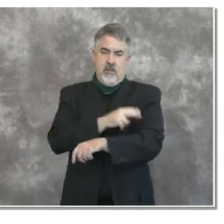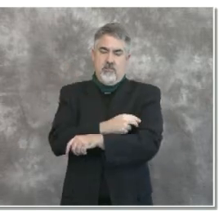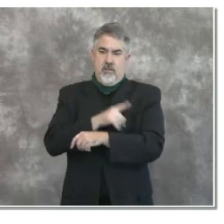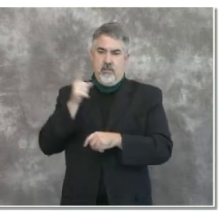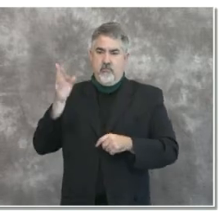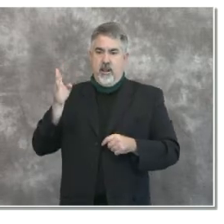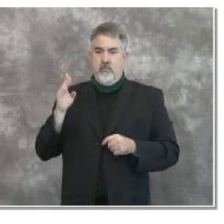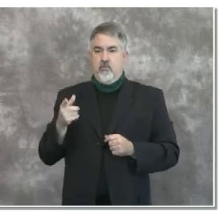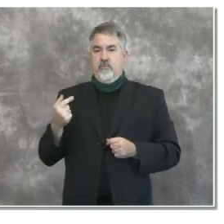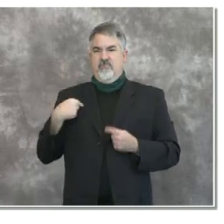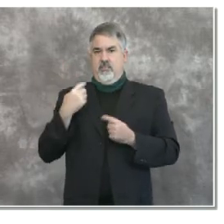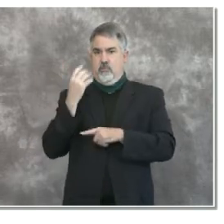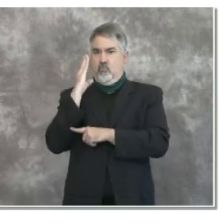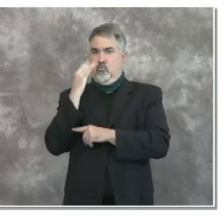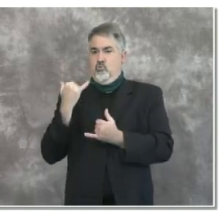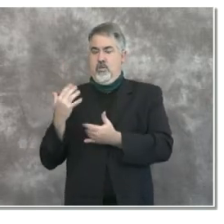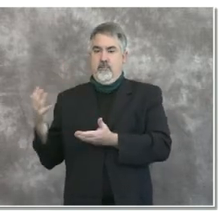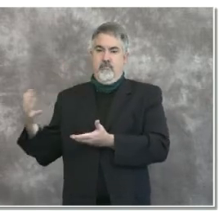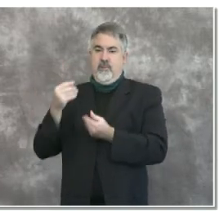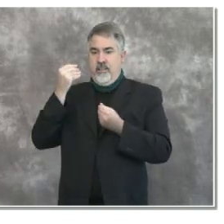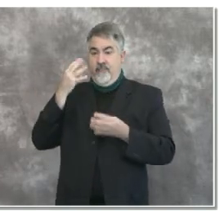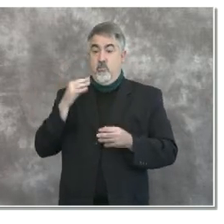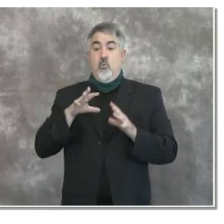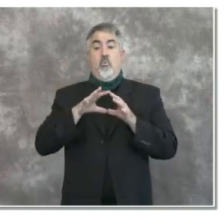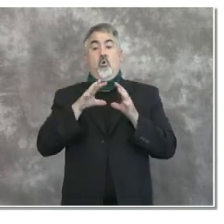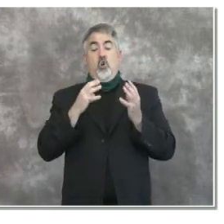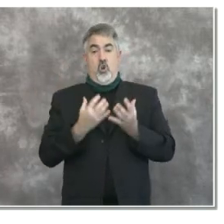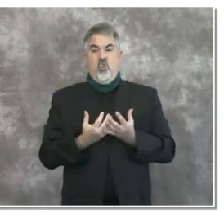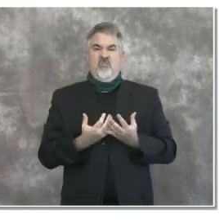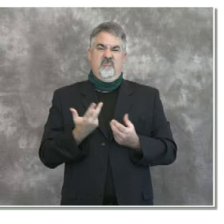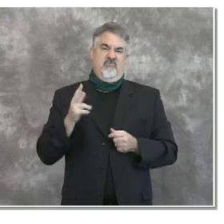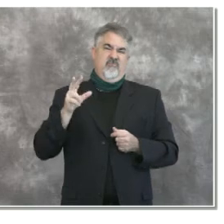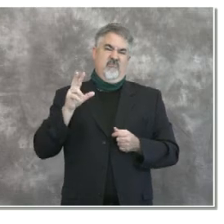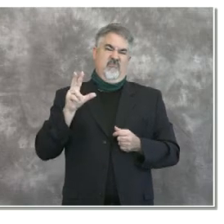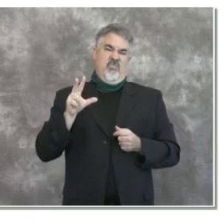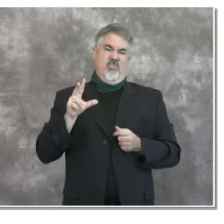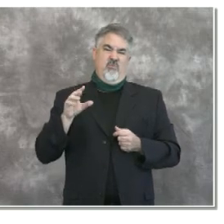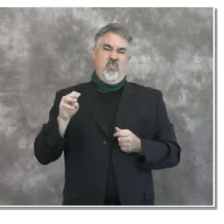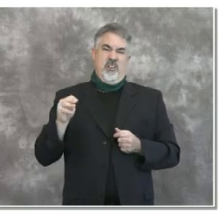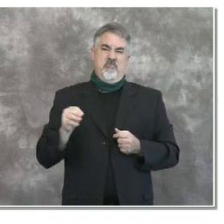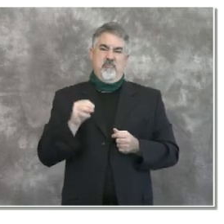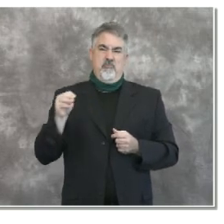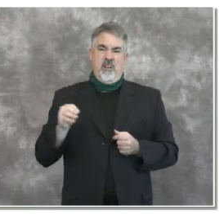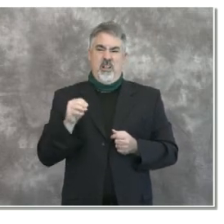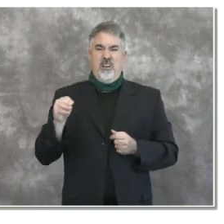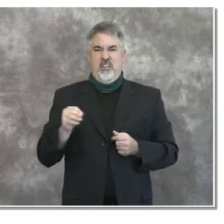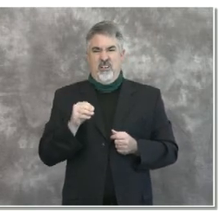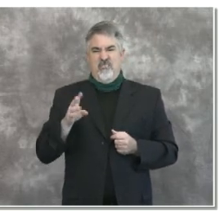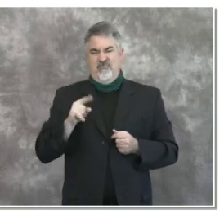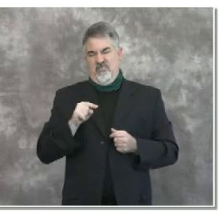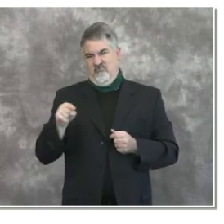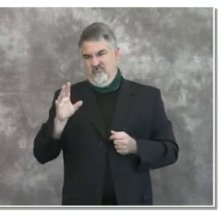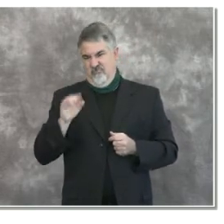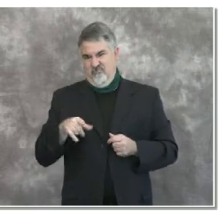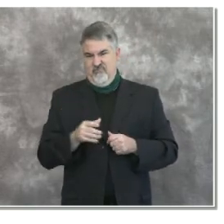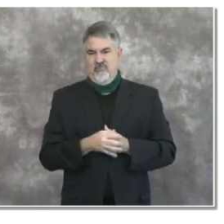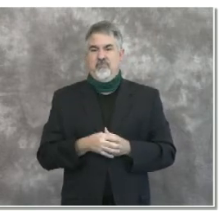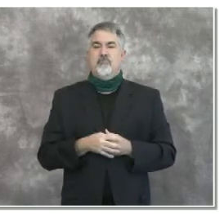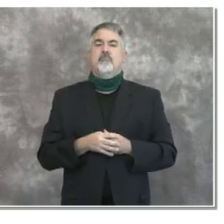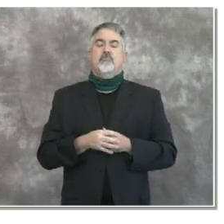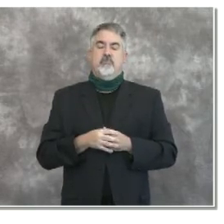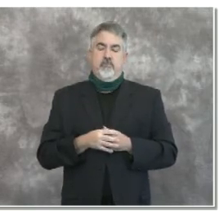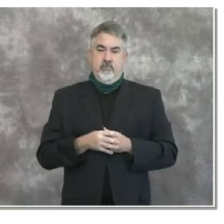today. Globally, there are almost 3.1 million positive cases, including almost